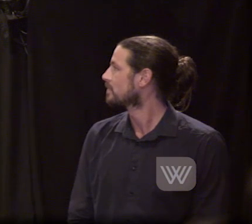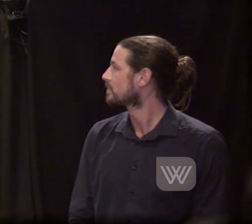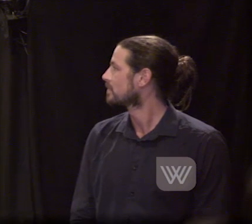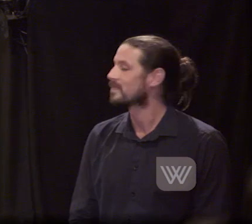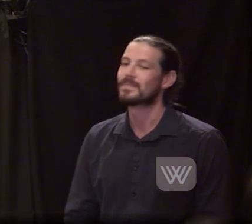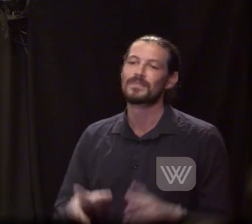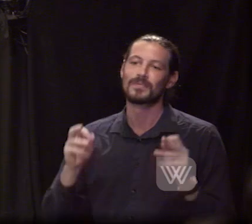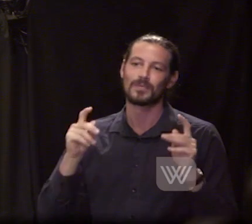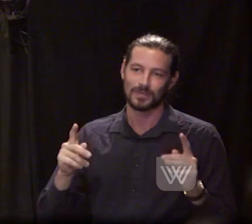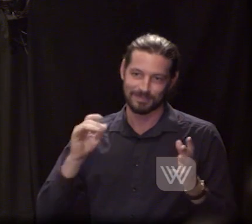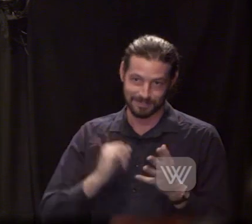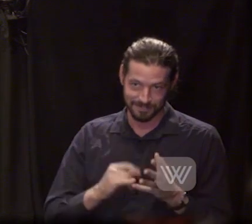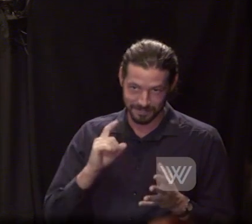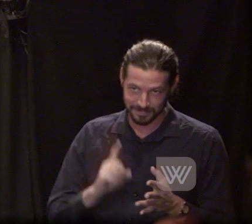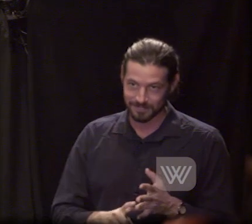Okay, so